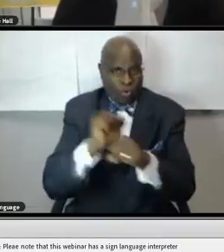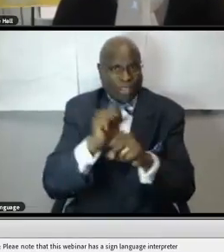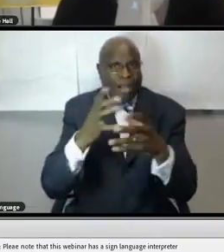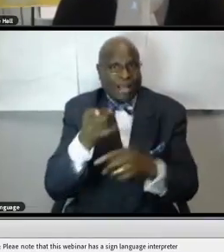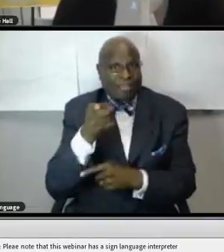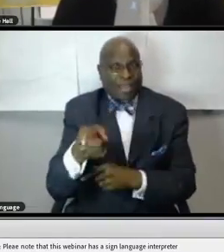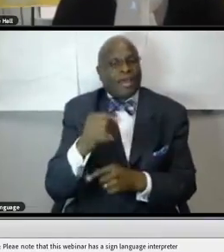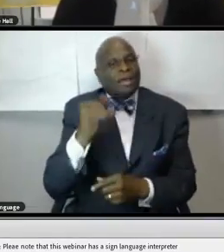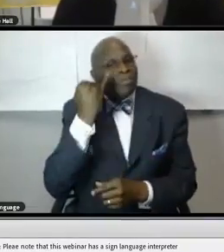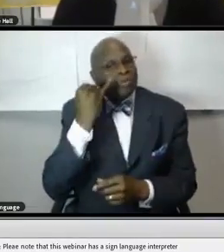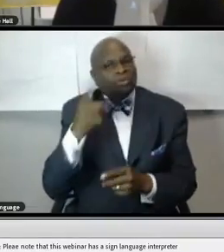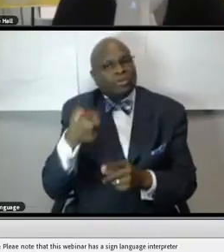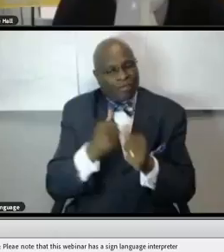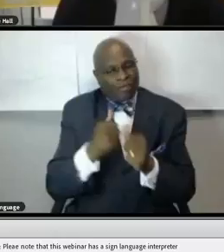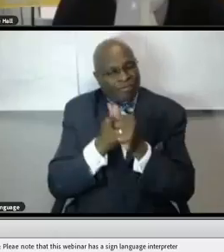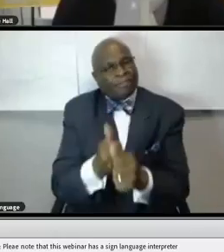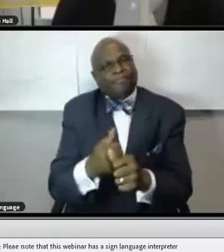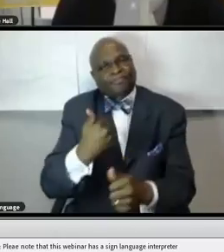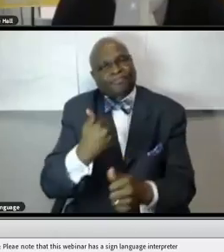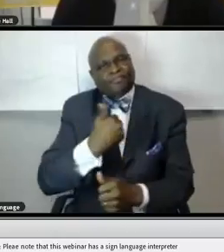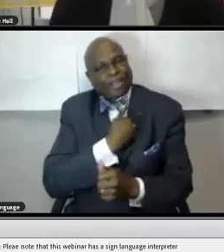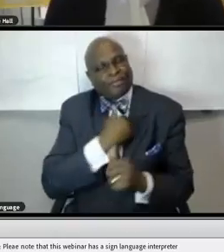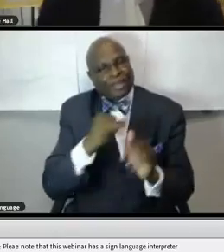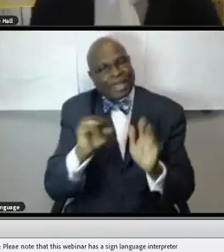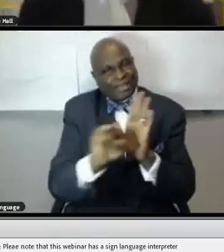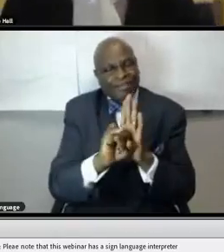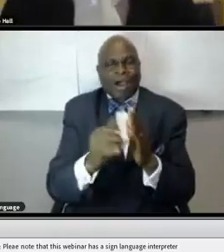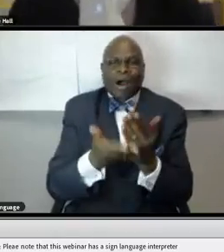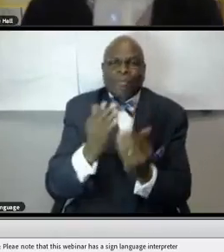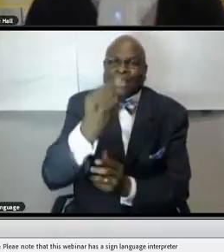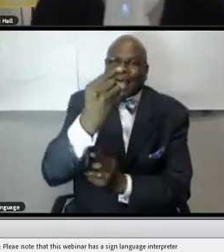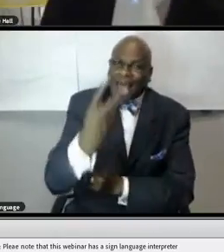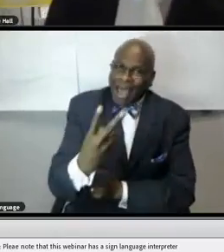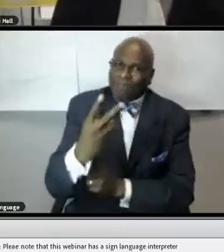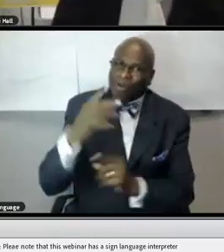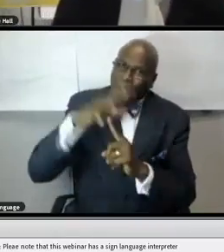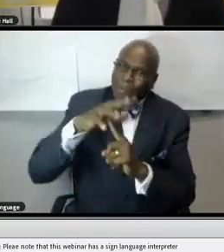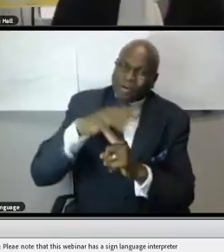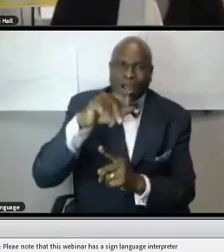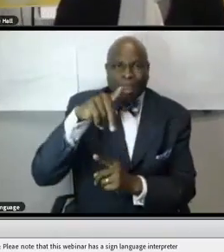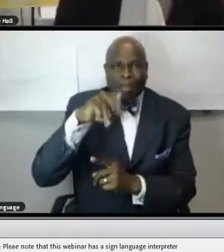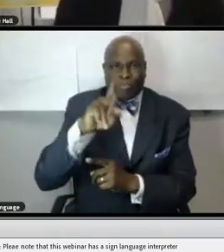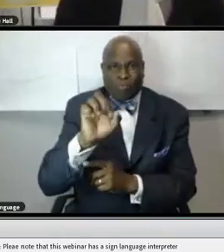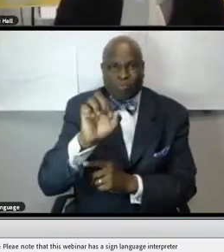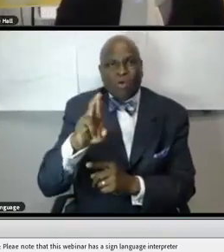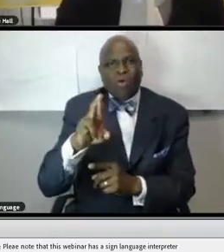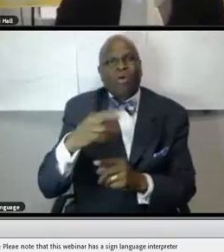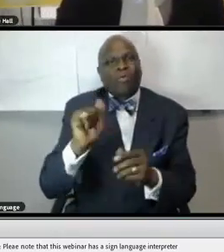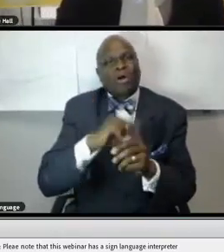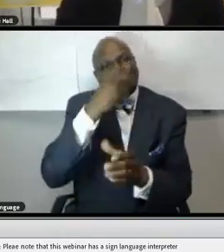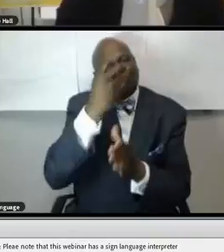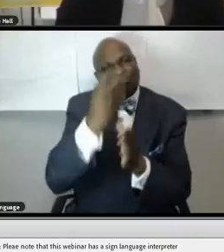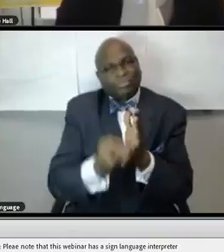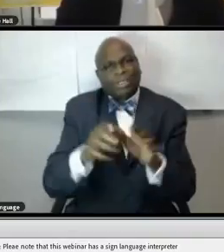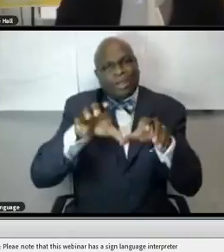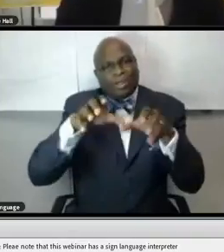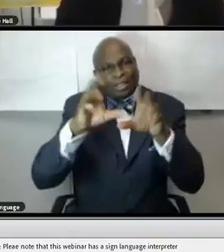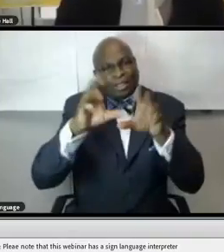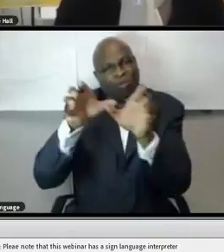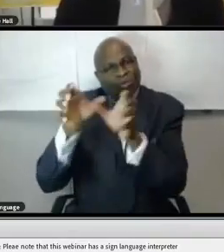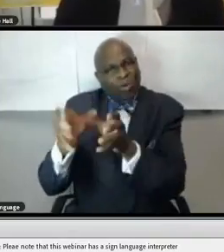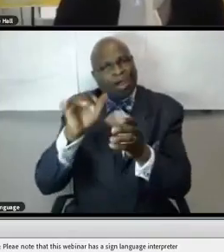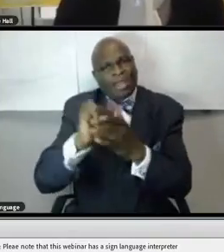you go by self-identification, almost half of the population of Peru would fall into the category of Indigenous, or does fall